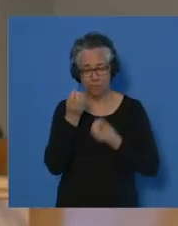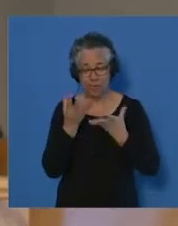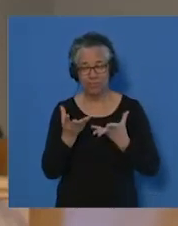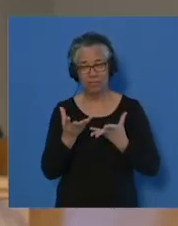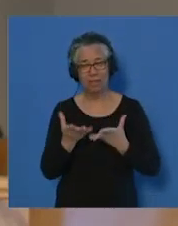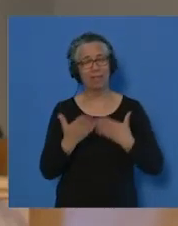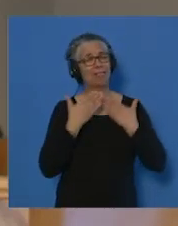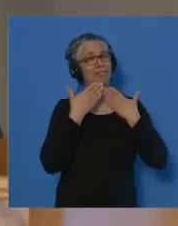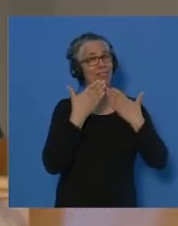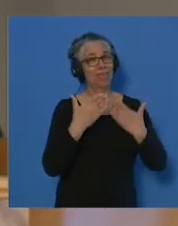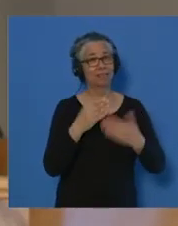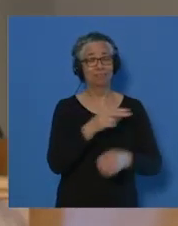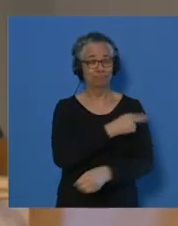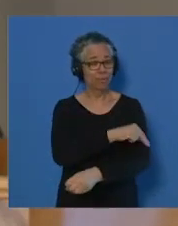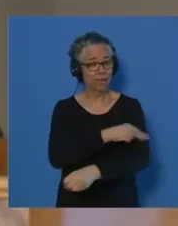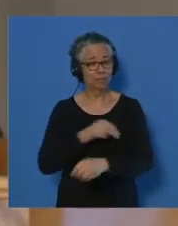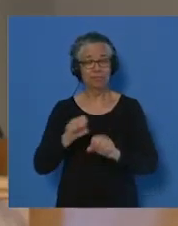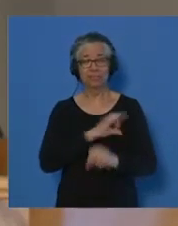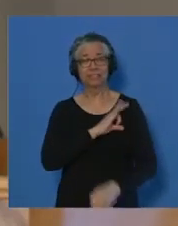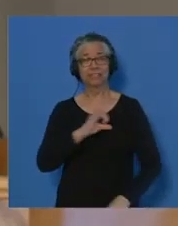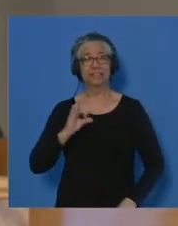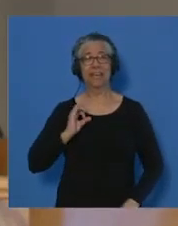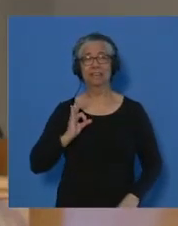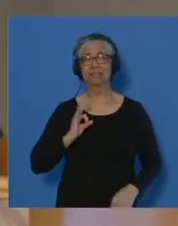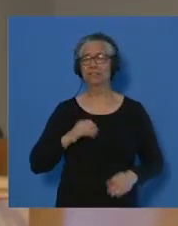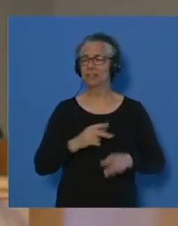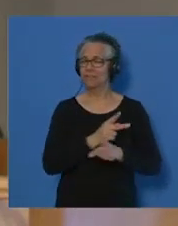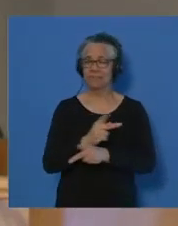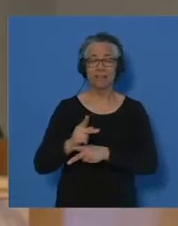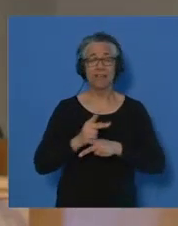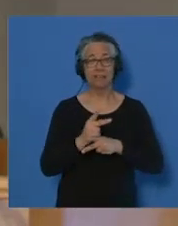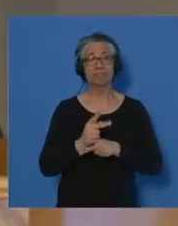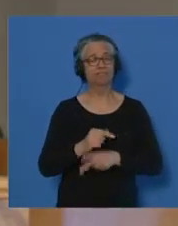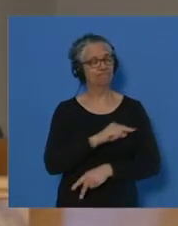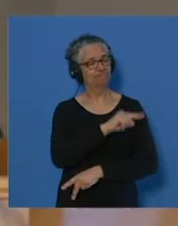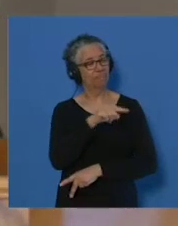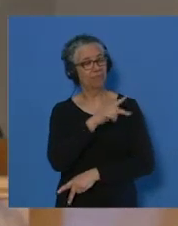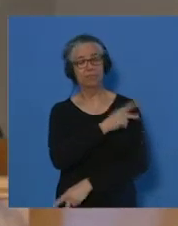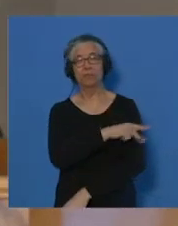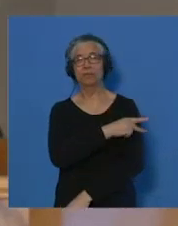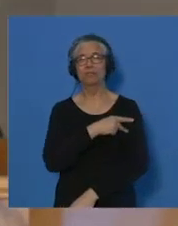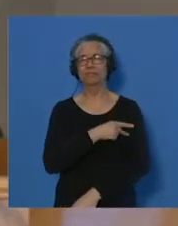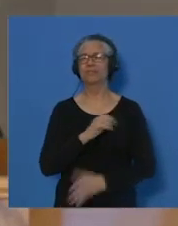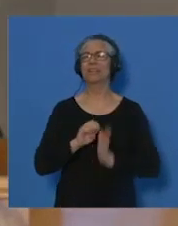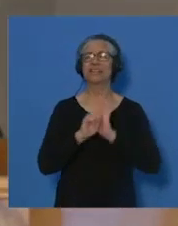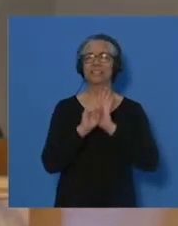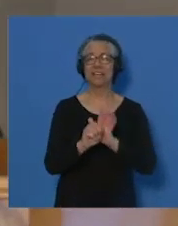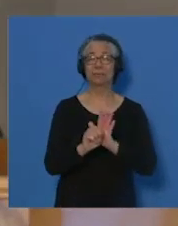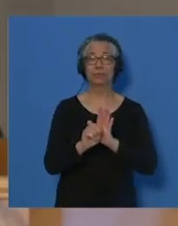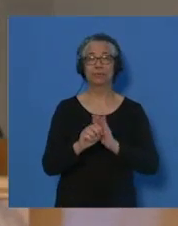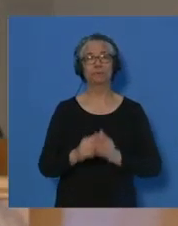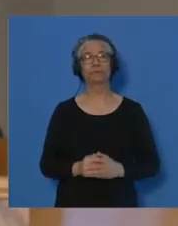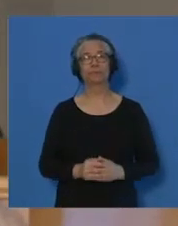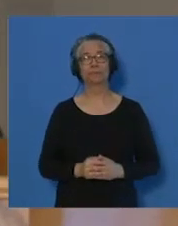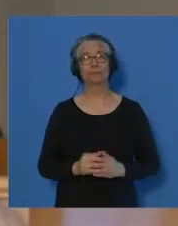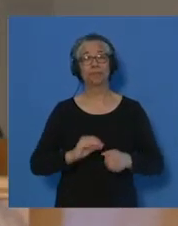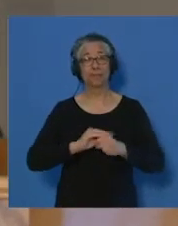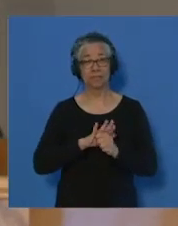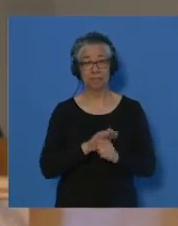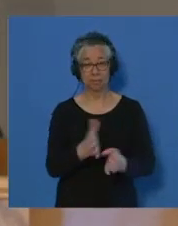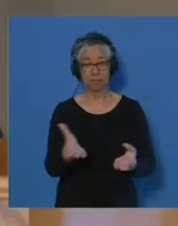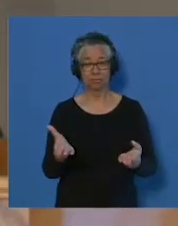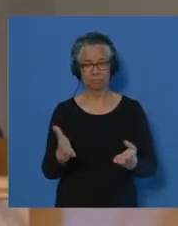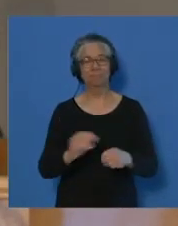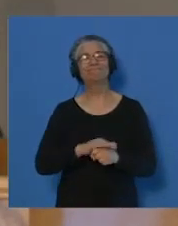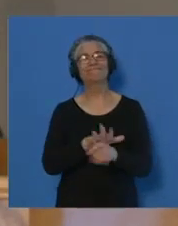of KEMH for their exceptional care of COVID-19 patients. For an example, there is a COVID-19